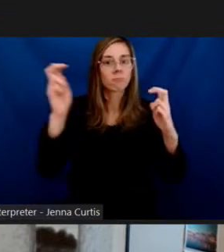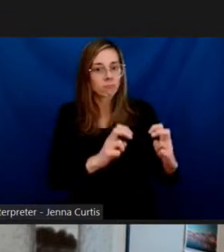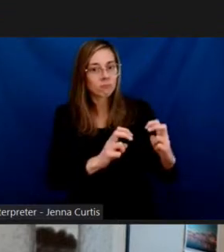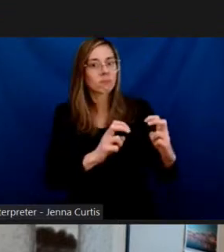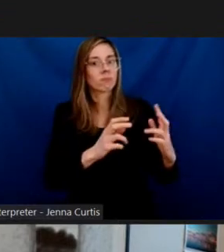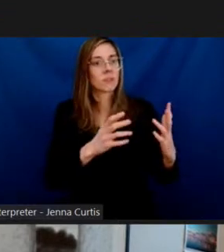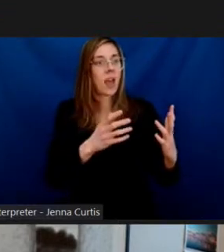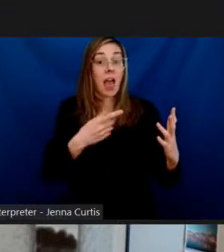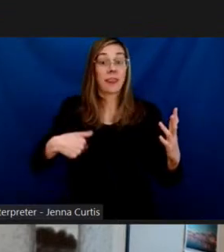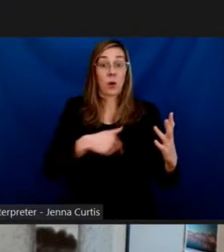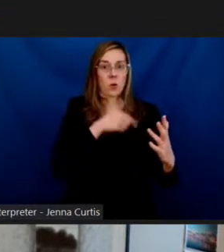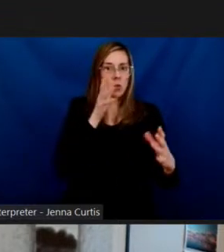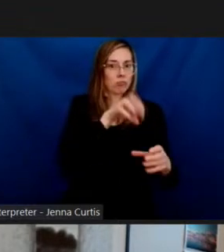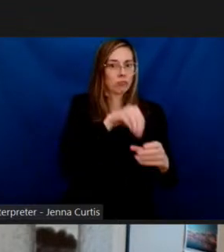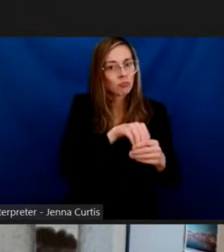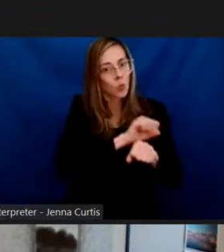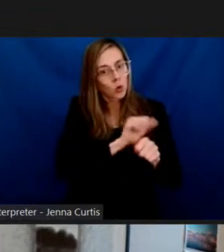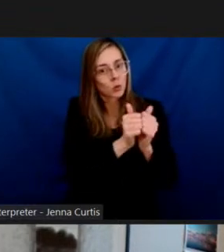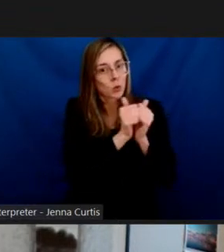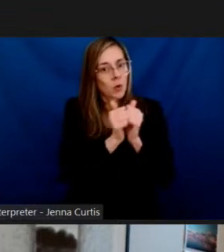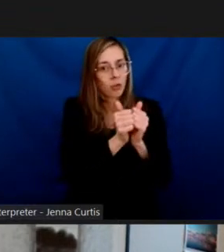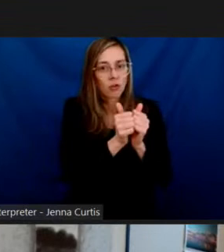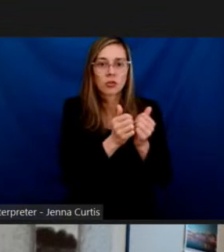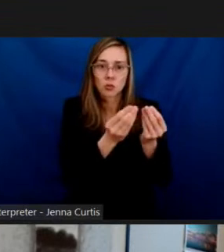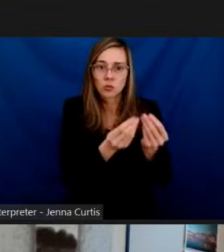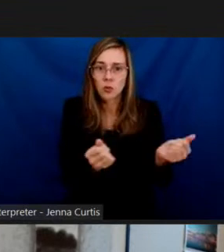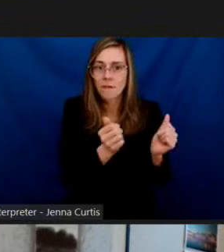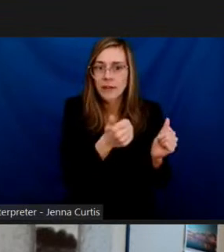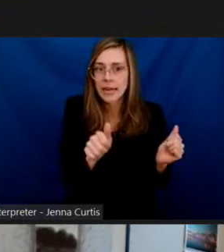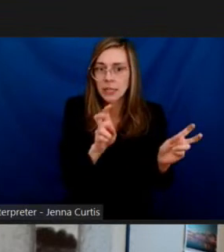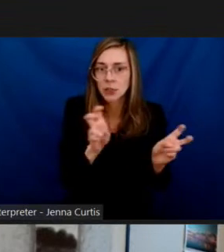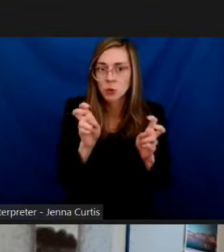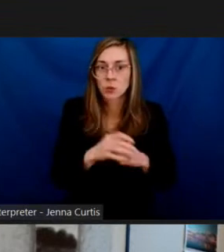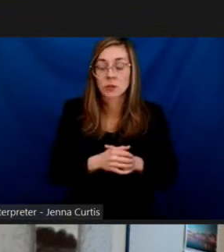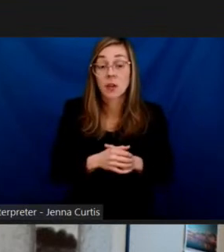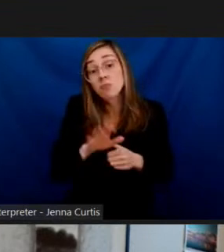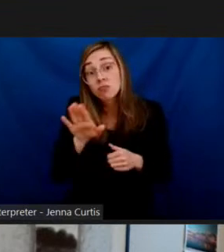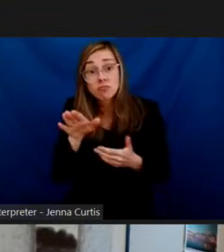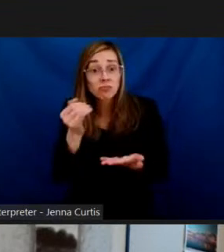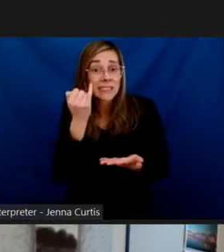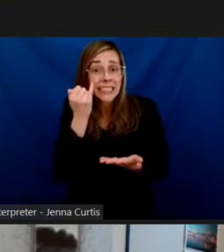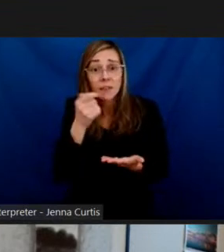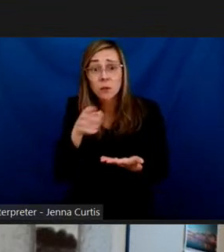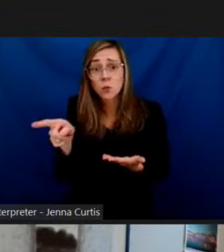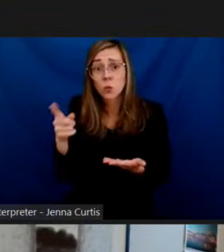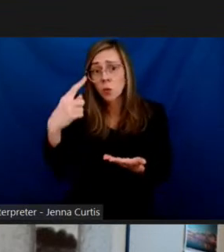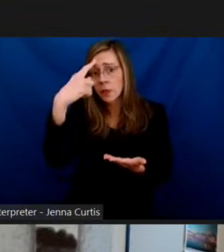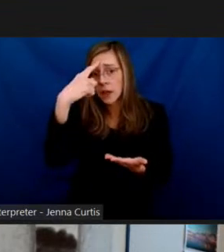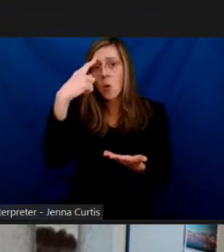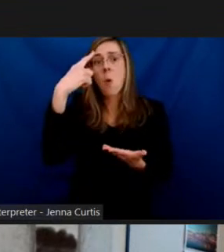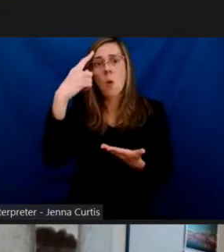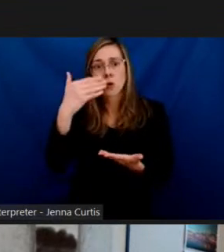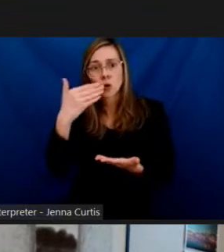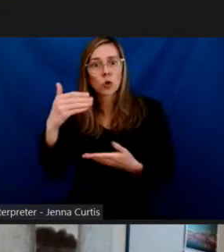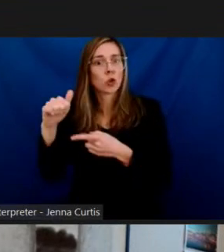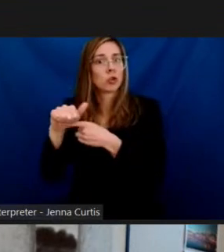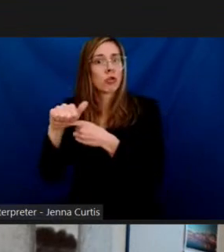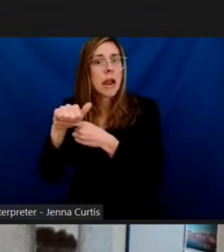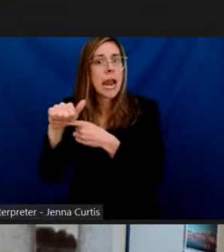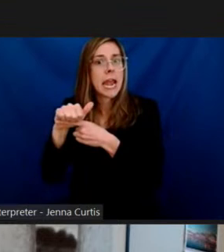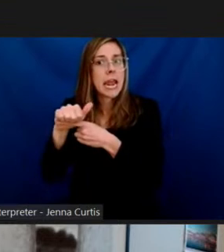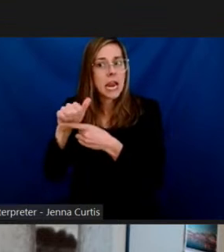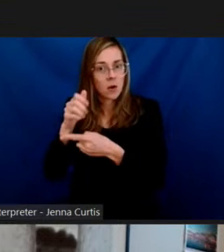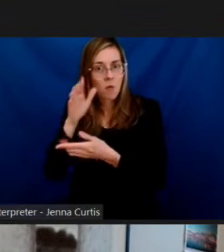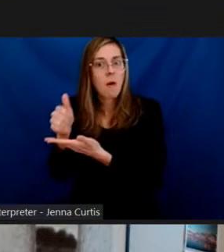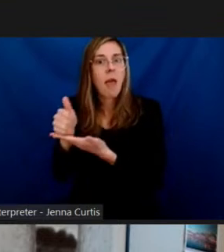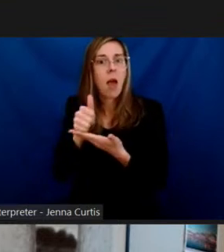then I would also say that if there are trainings that you think would be helpful, because we are new to the community, because we